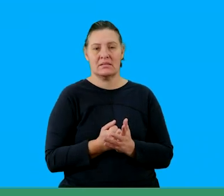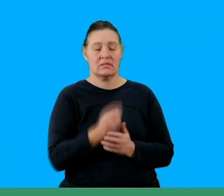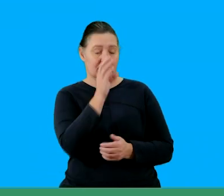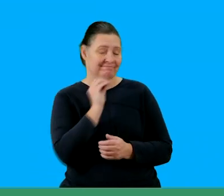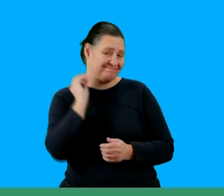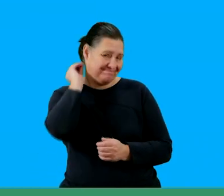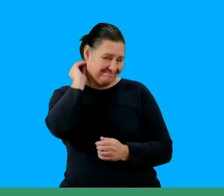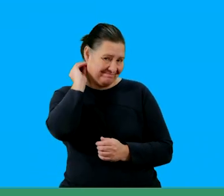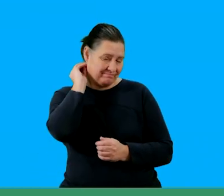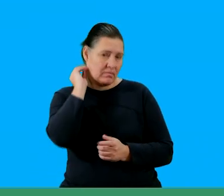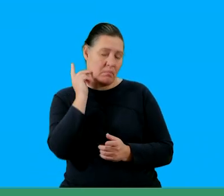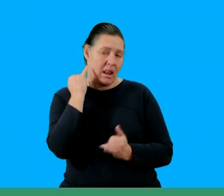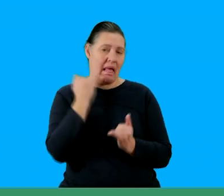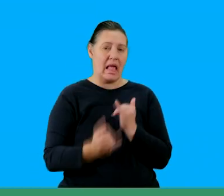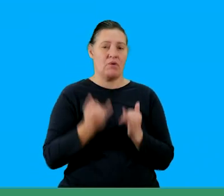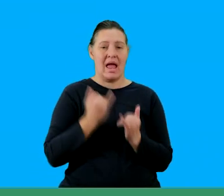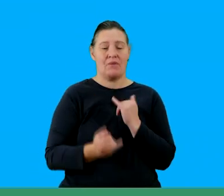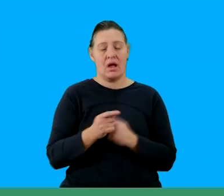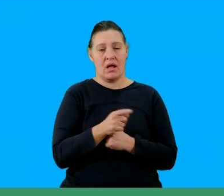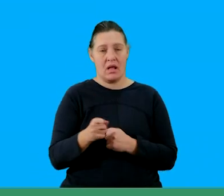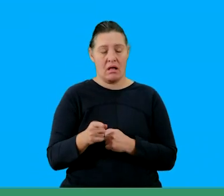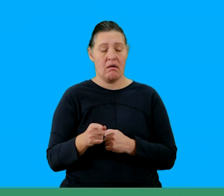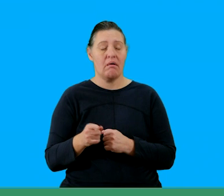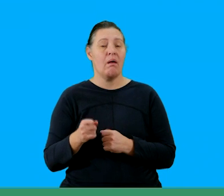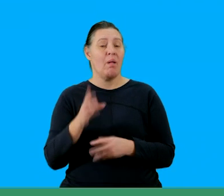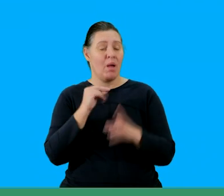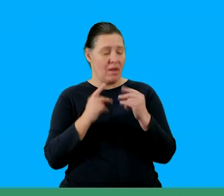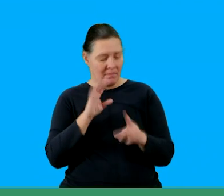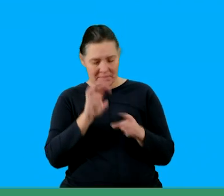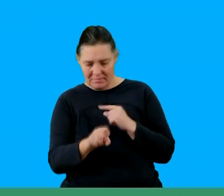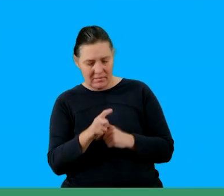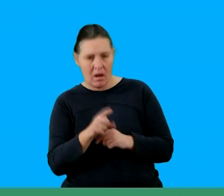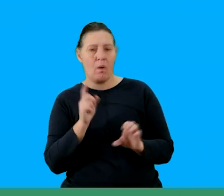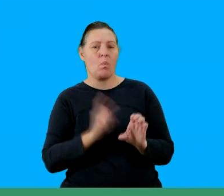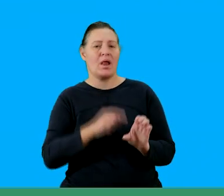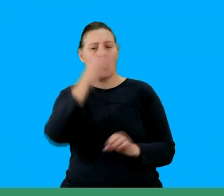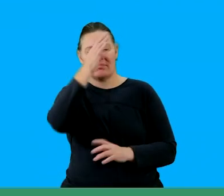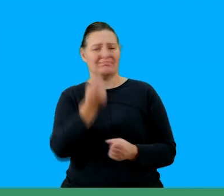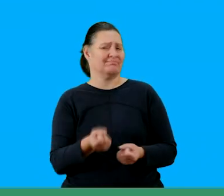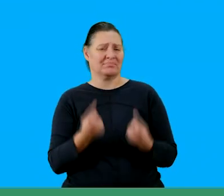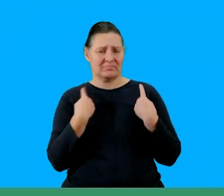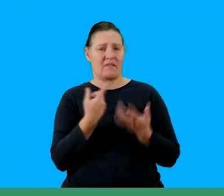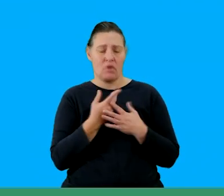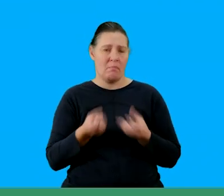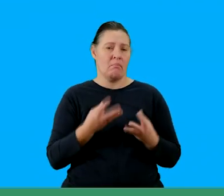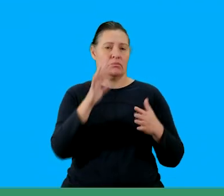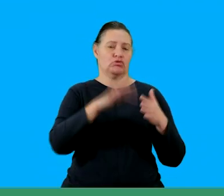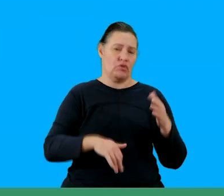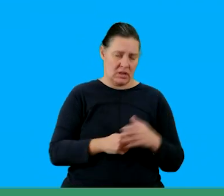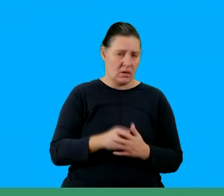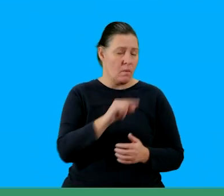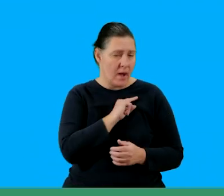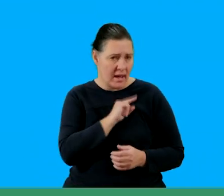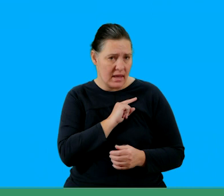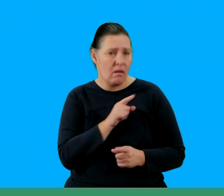now into consideration. Common errors. Learners fail to identify the quality concept from the given